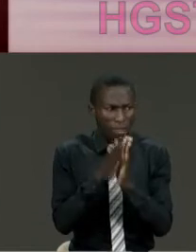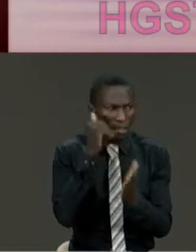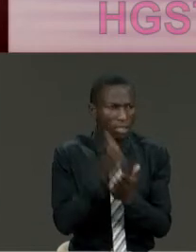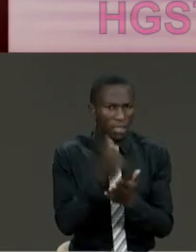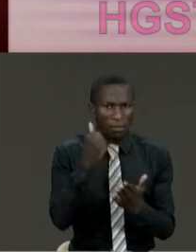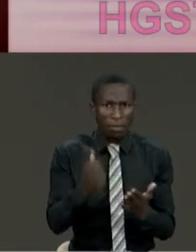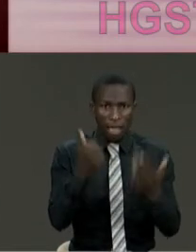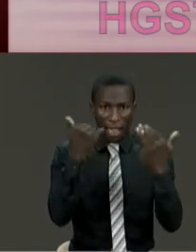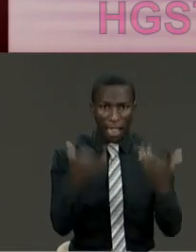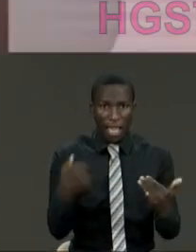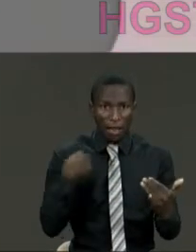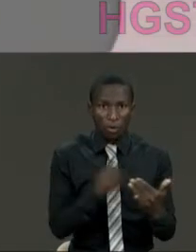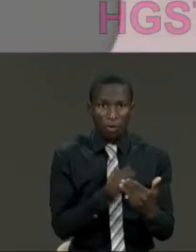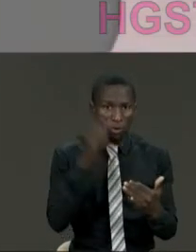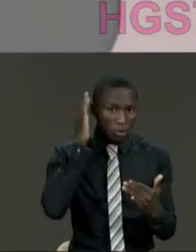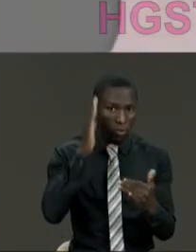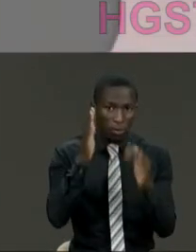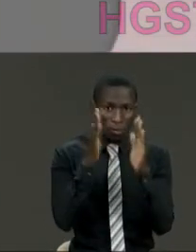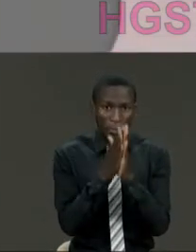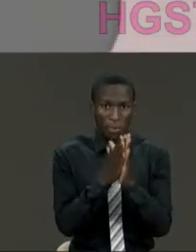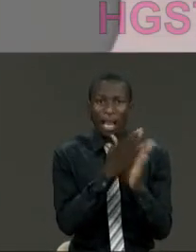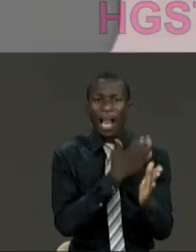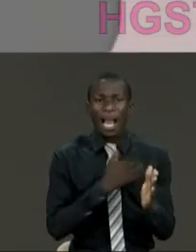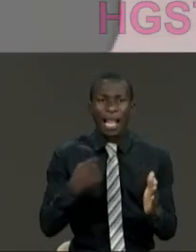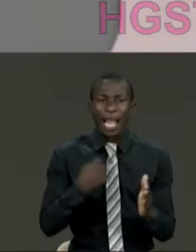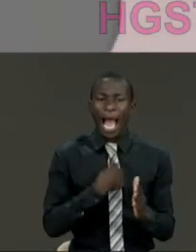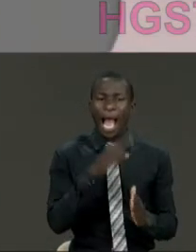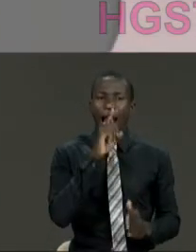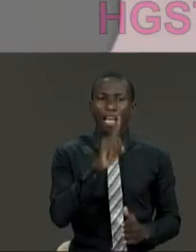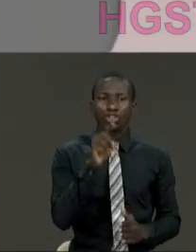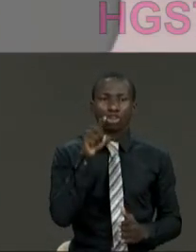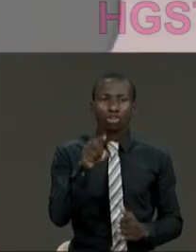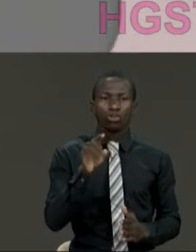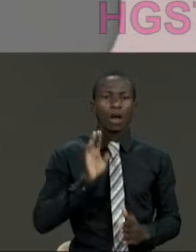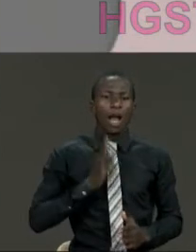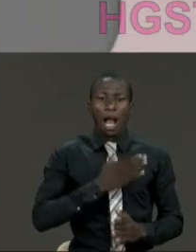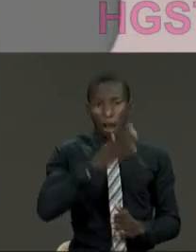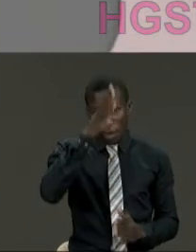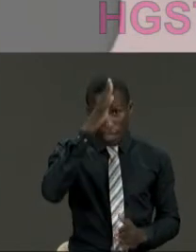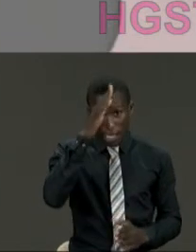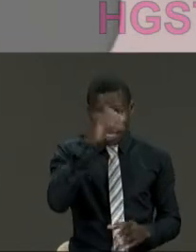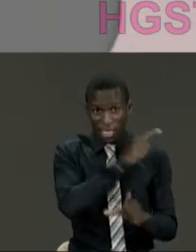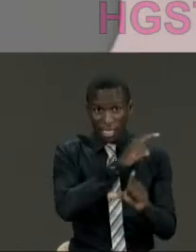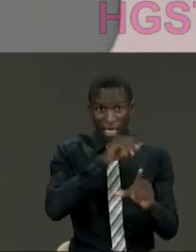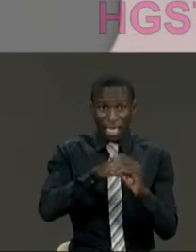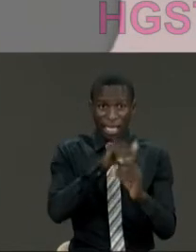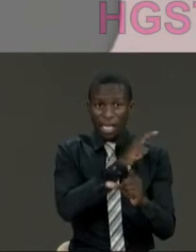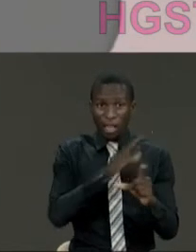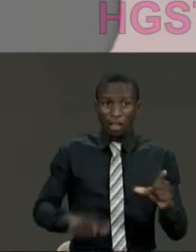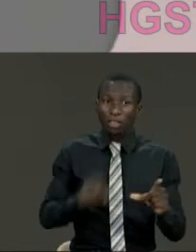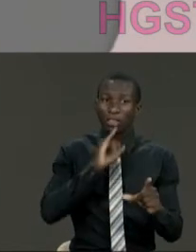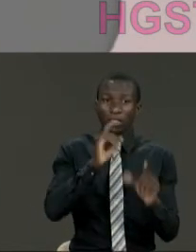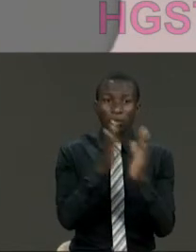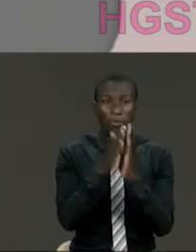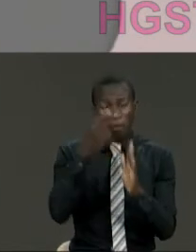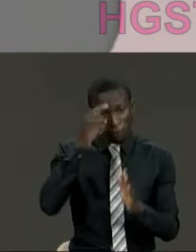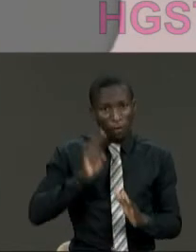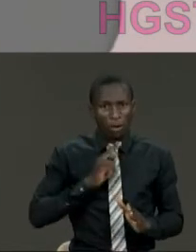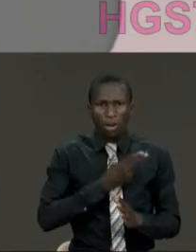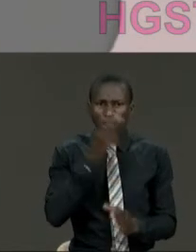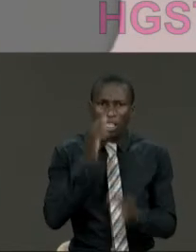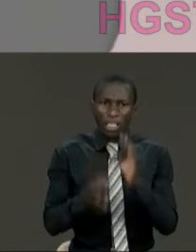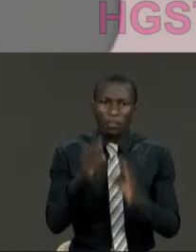going to pray. And I want to assure you, Daddy and Father, the Lord is praying for us in this program. So if you have any